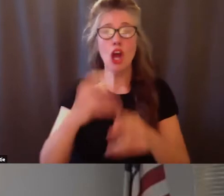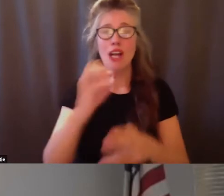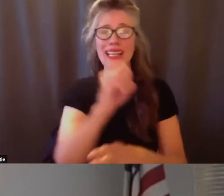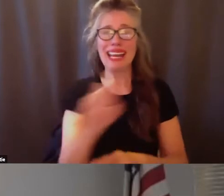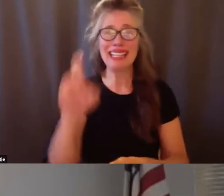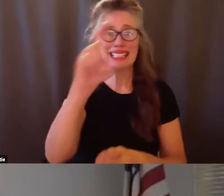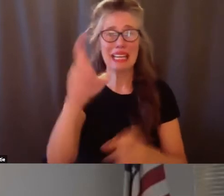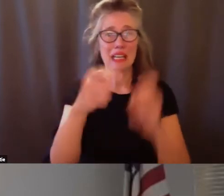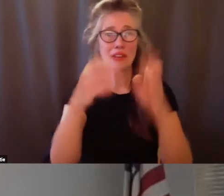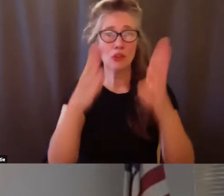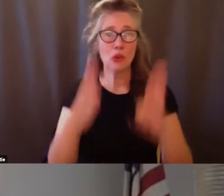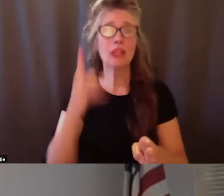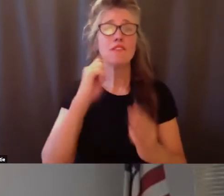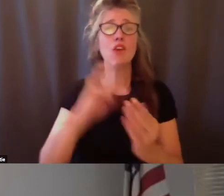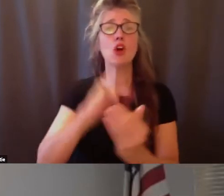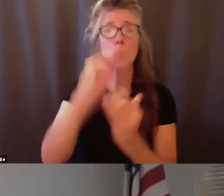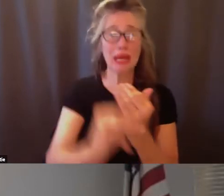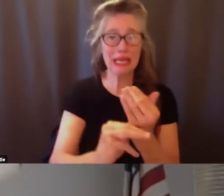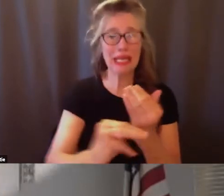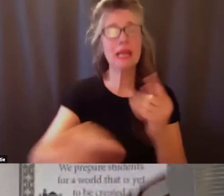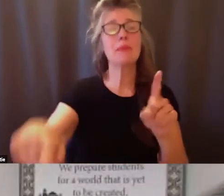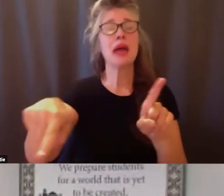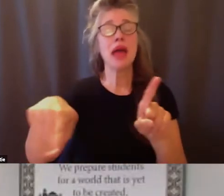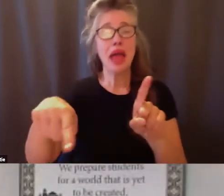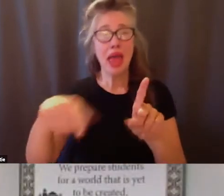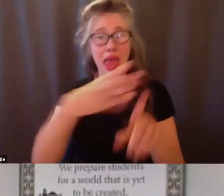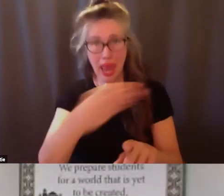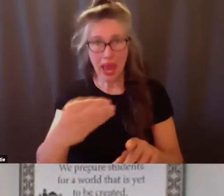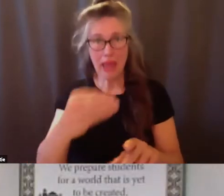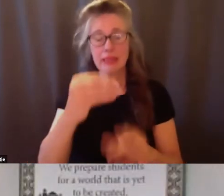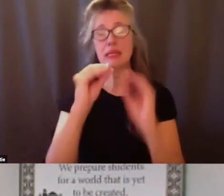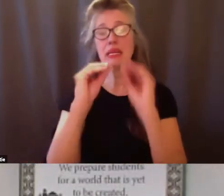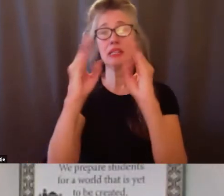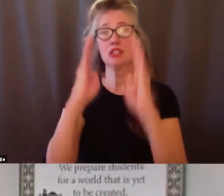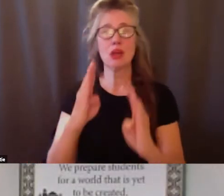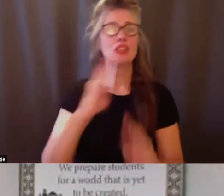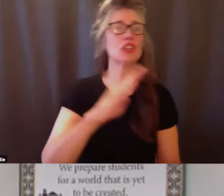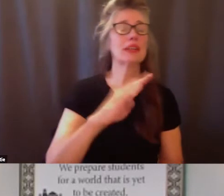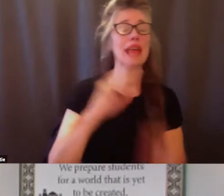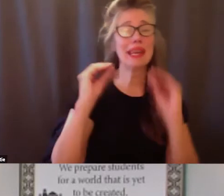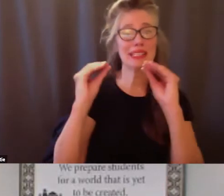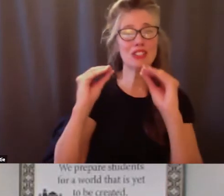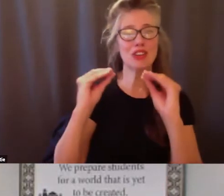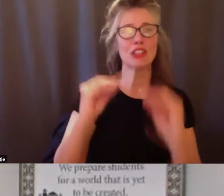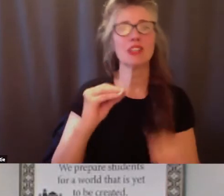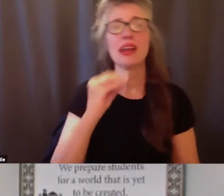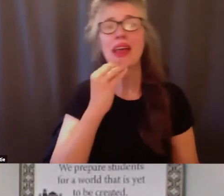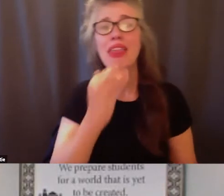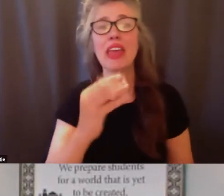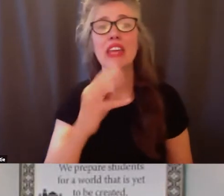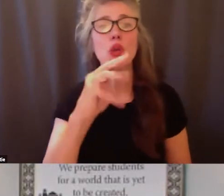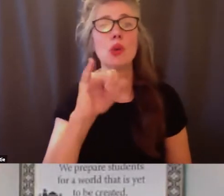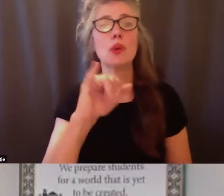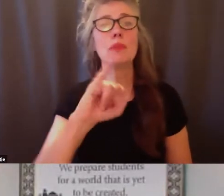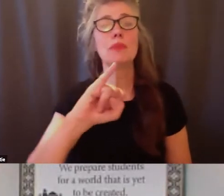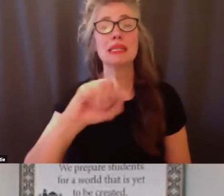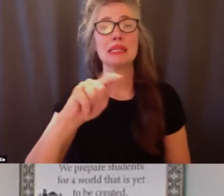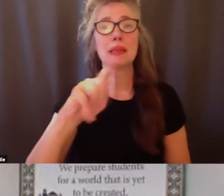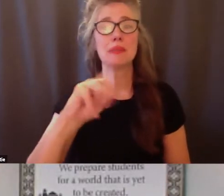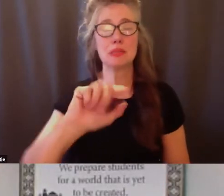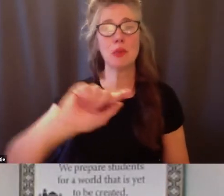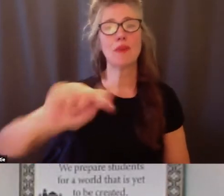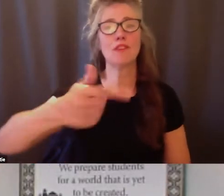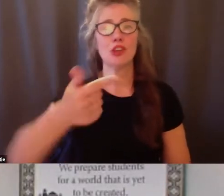Instruction. So moved. Thank you, Ms. Sims Moten. Second? Thank you, Ms. Munoz. So all in favor of this